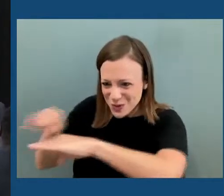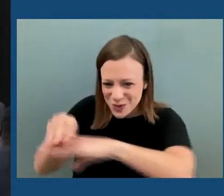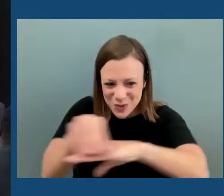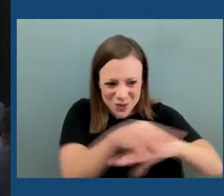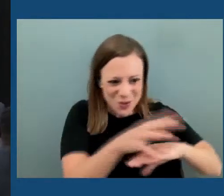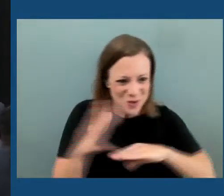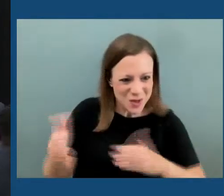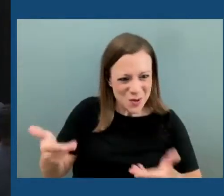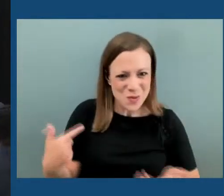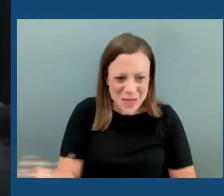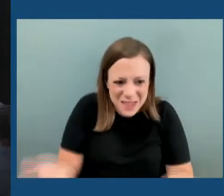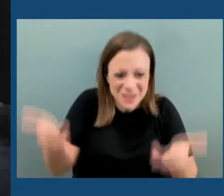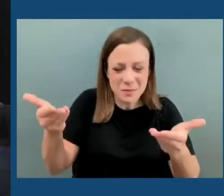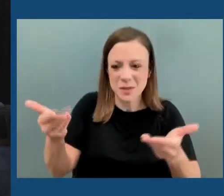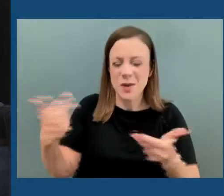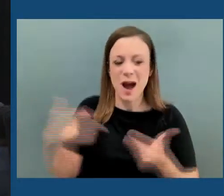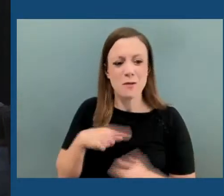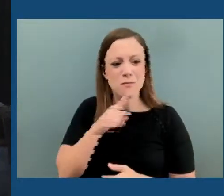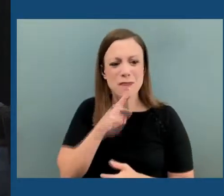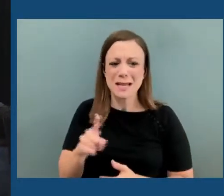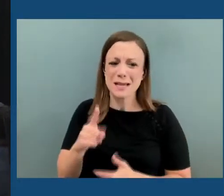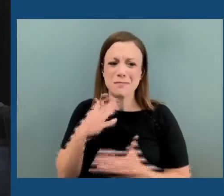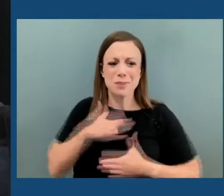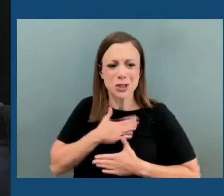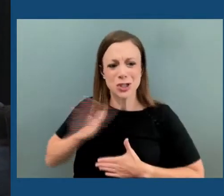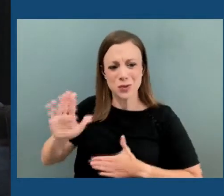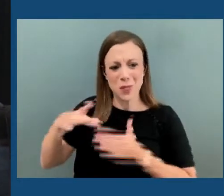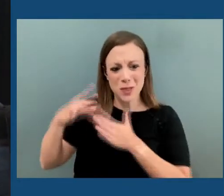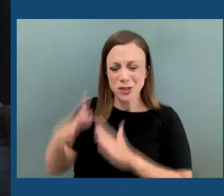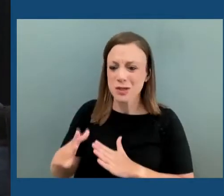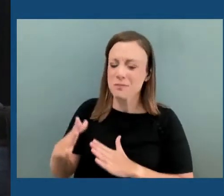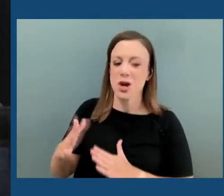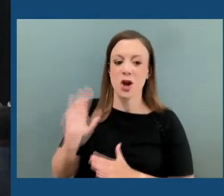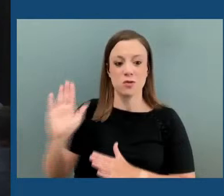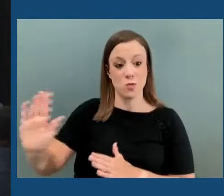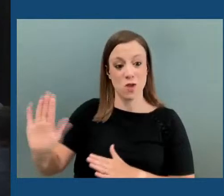and your leadership, and we are blessed to have you. Ladies and gentlemen, your county executive, Adam Bello.